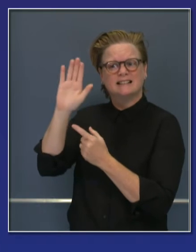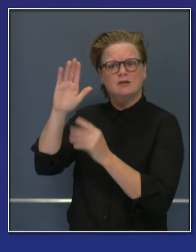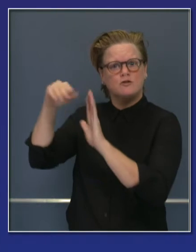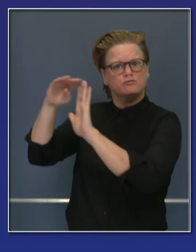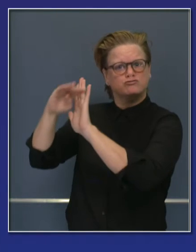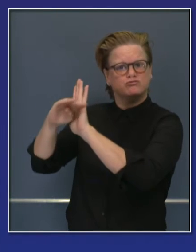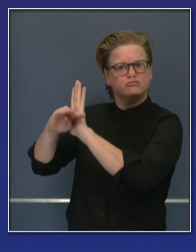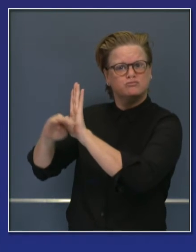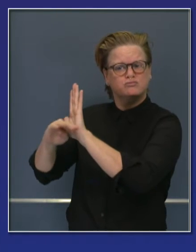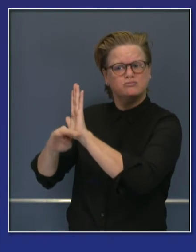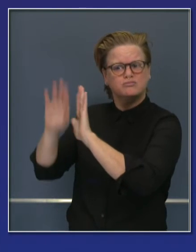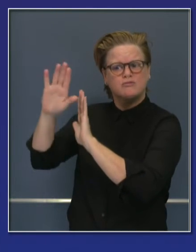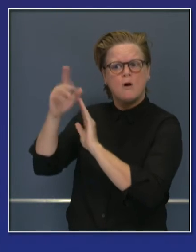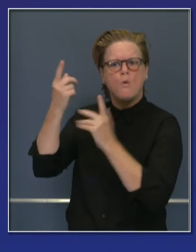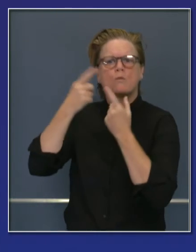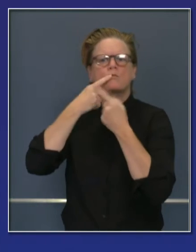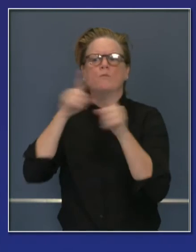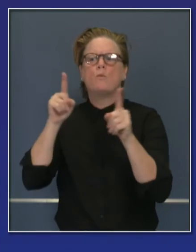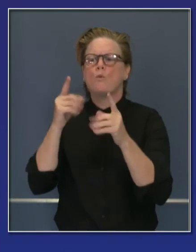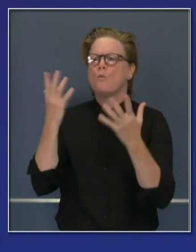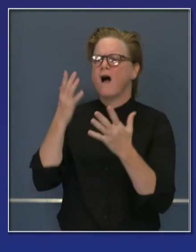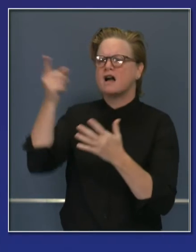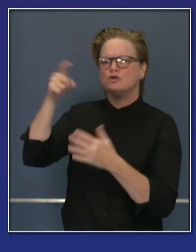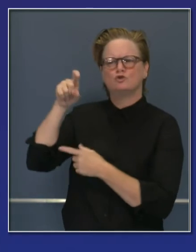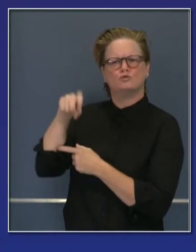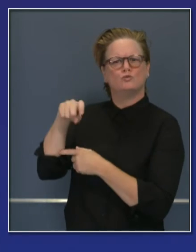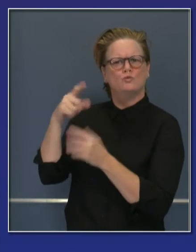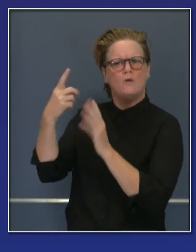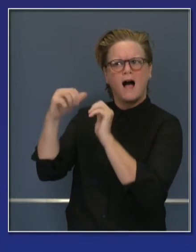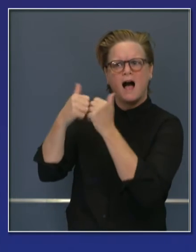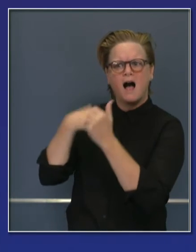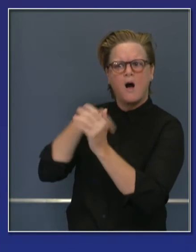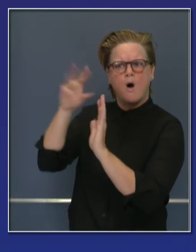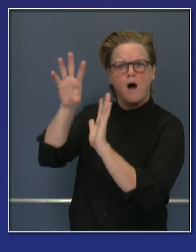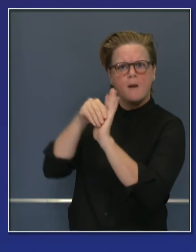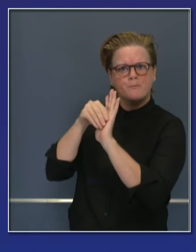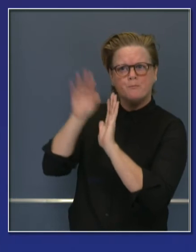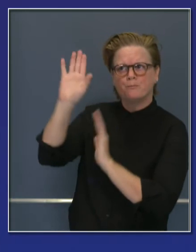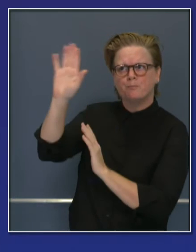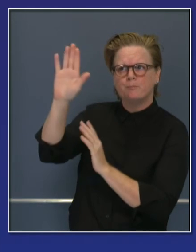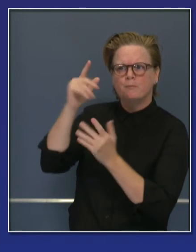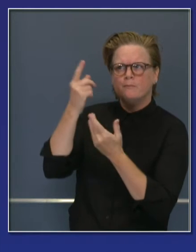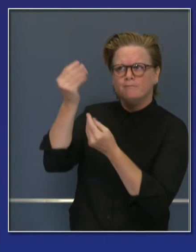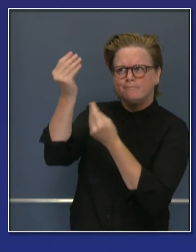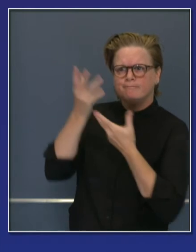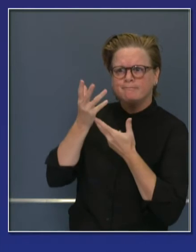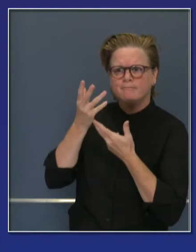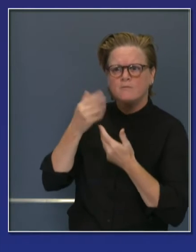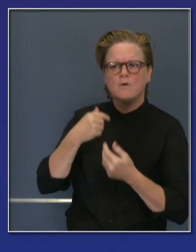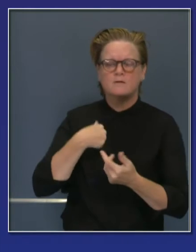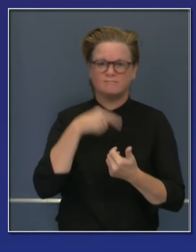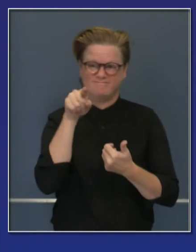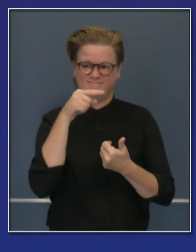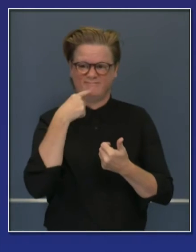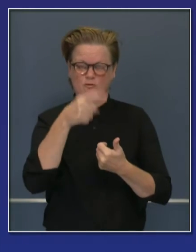put out our vaccination plan and we provided it to the CDC. The mass